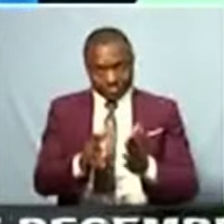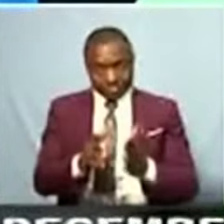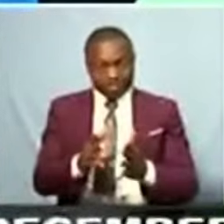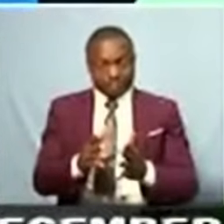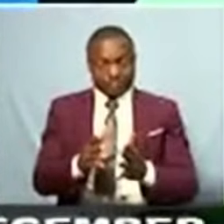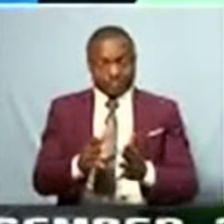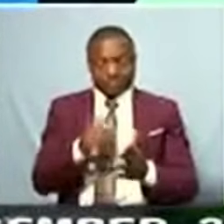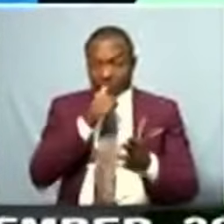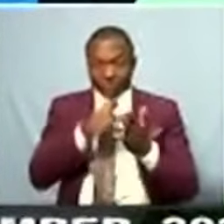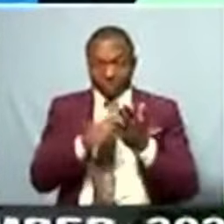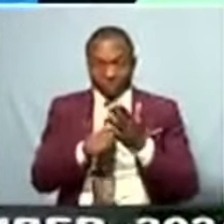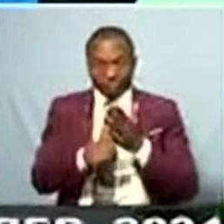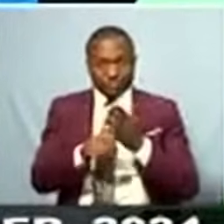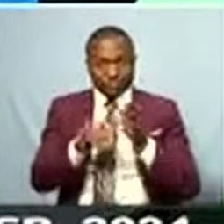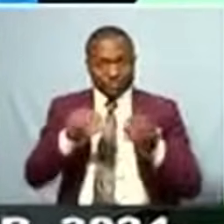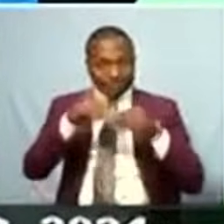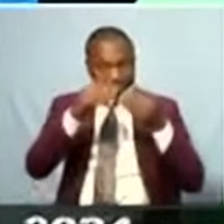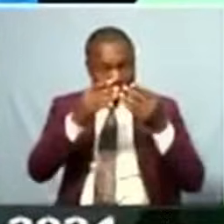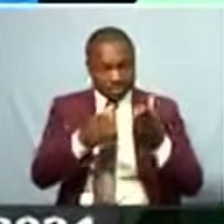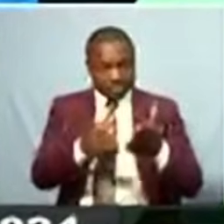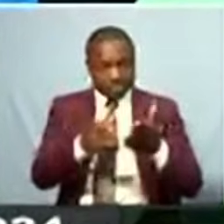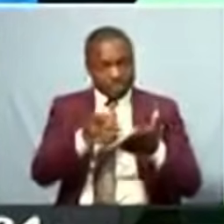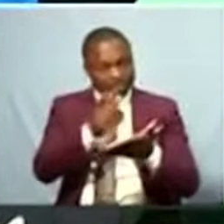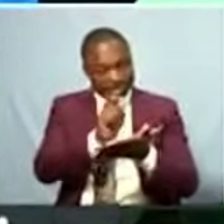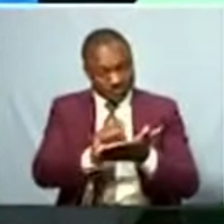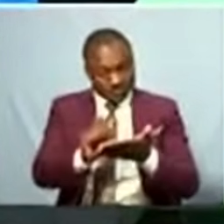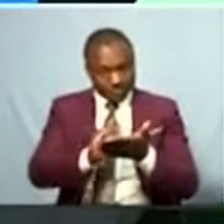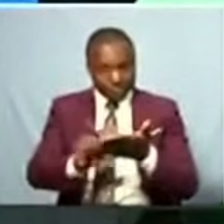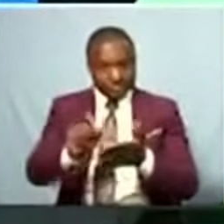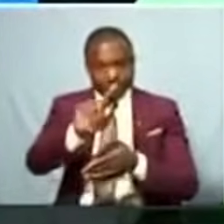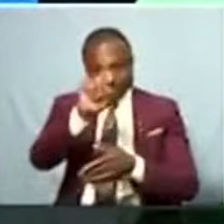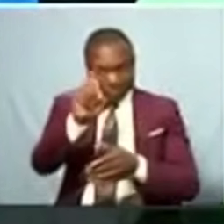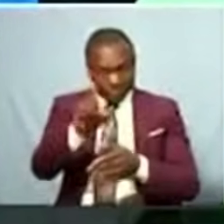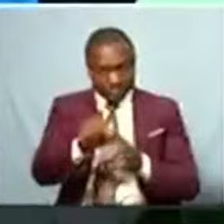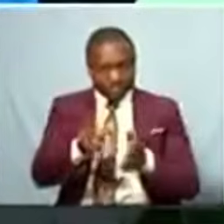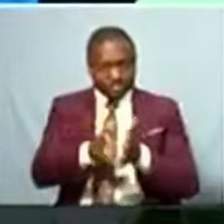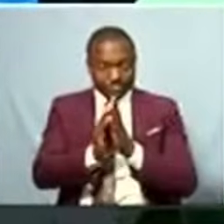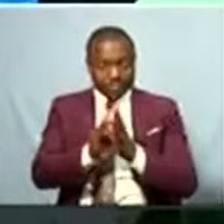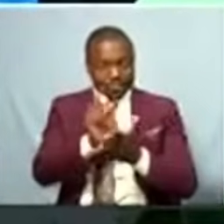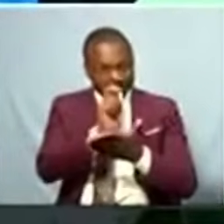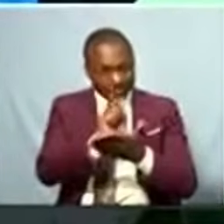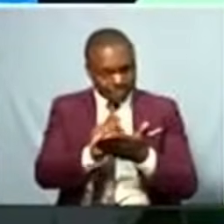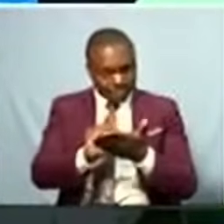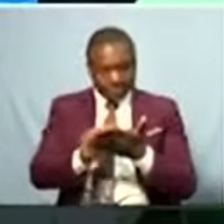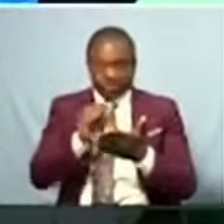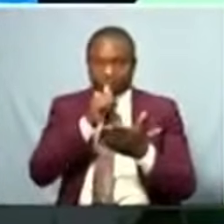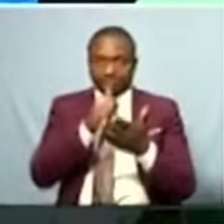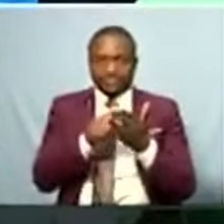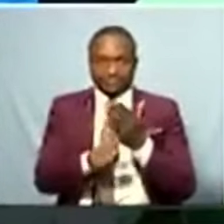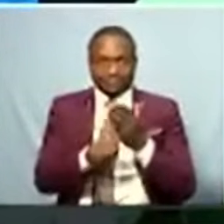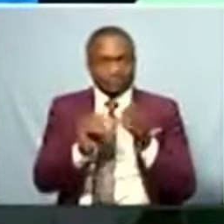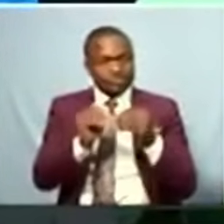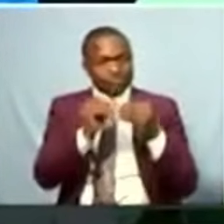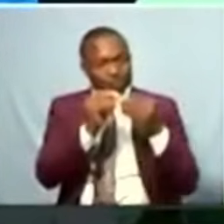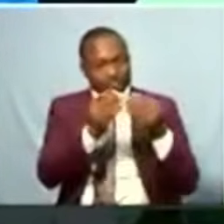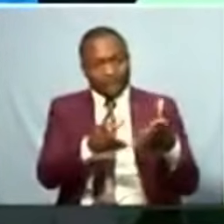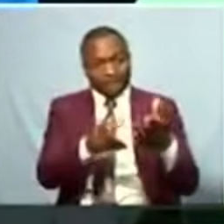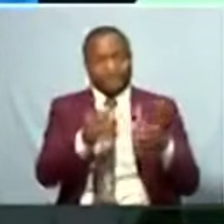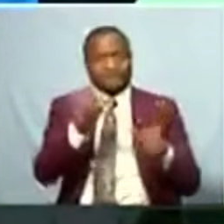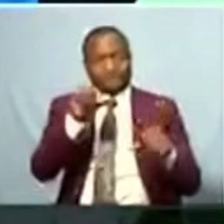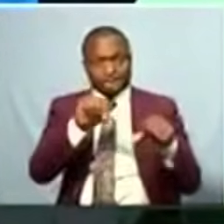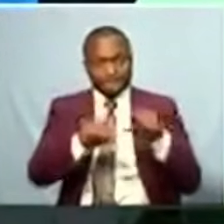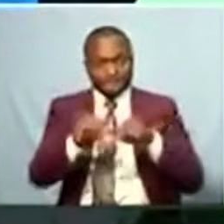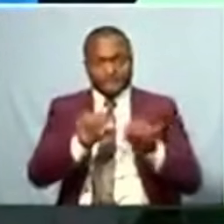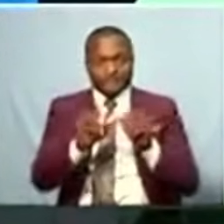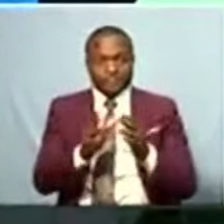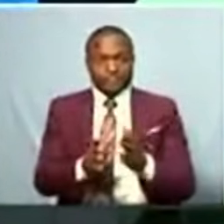the supplier was written, the question asked by Honorable. We wrote the letter, and I think it was availed to the auditors. That's